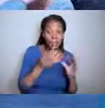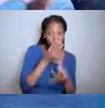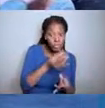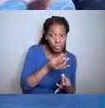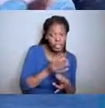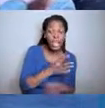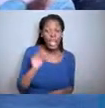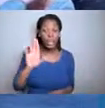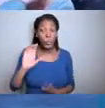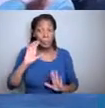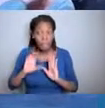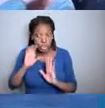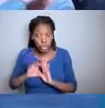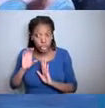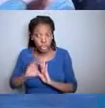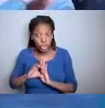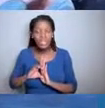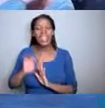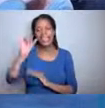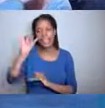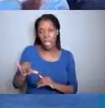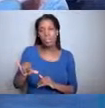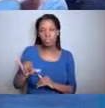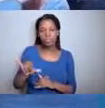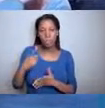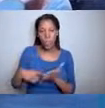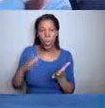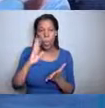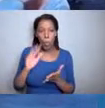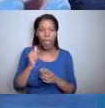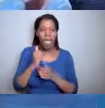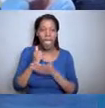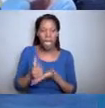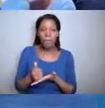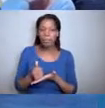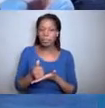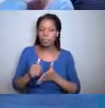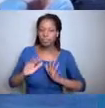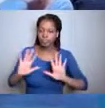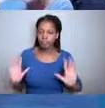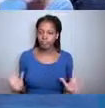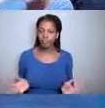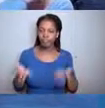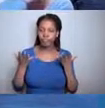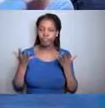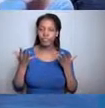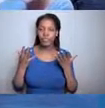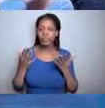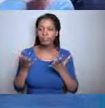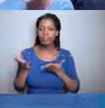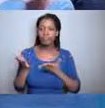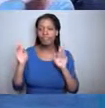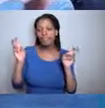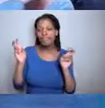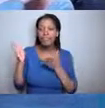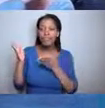is going to help uh elucidate and what what you're trying to bring and how you your